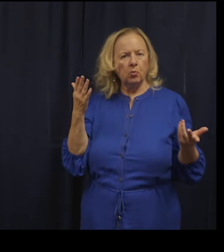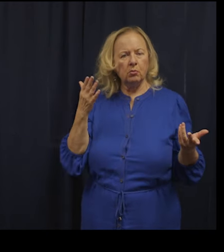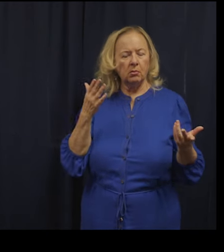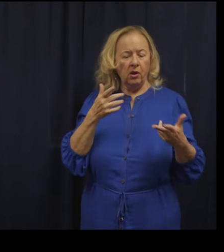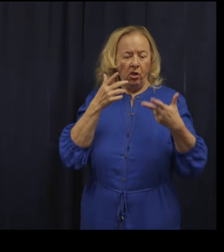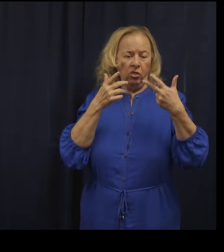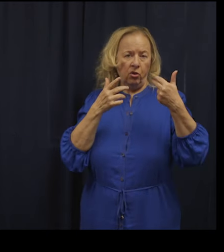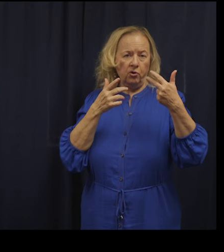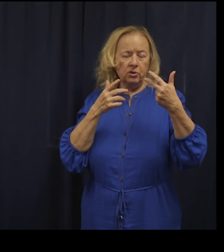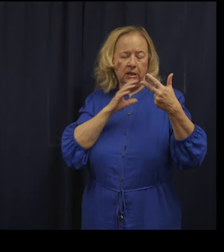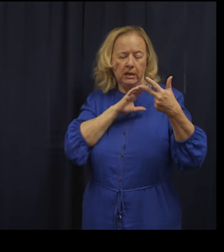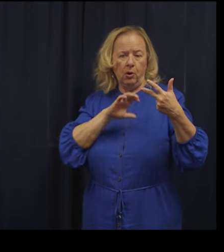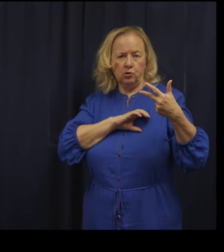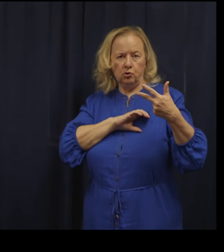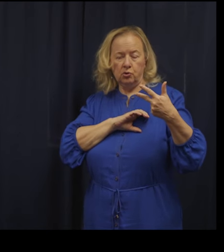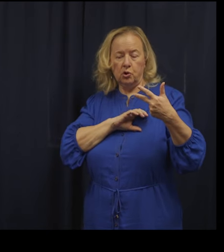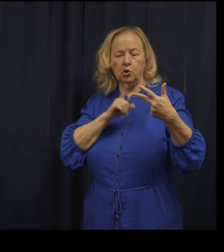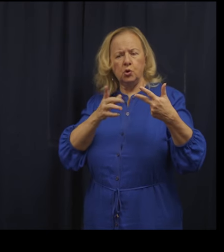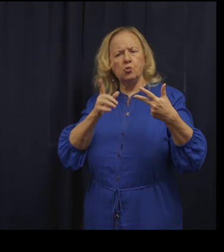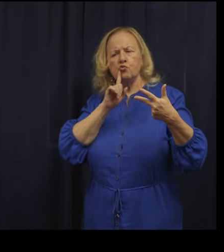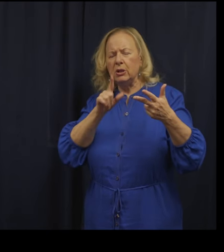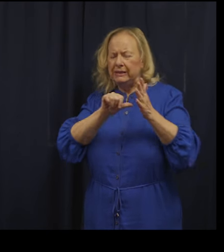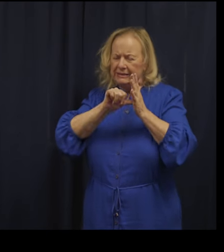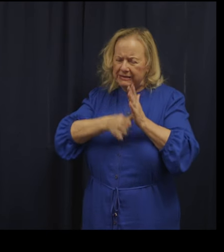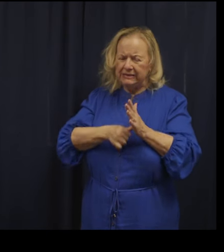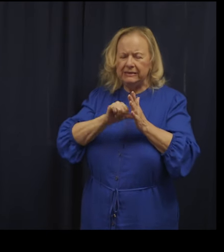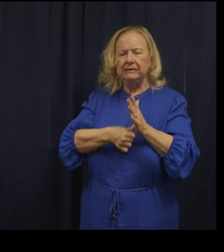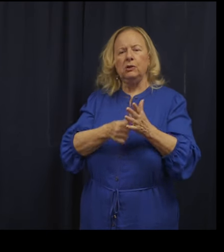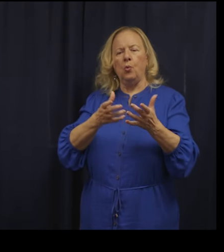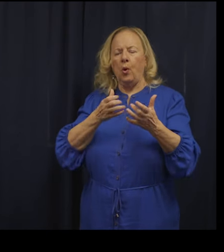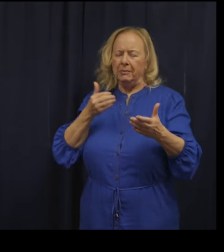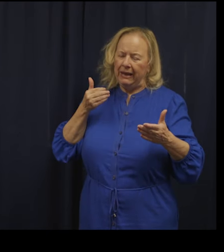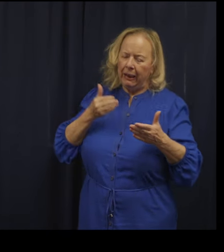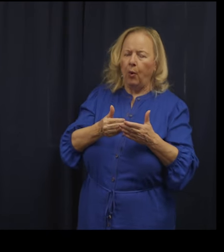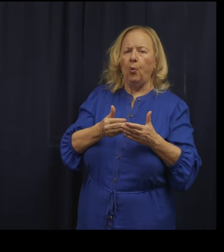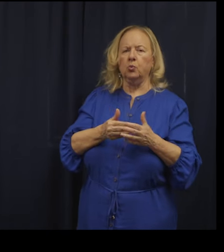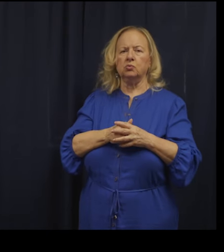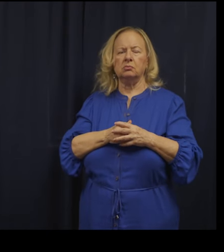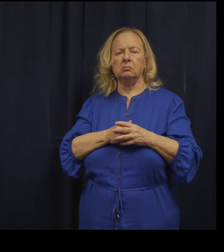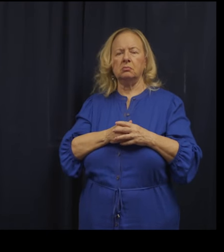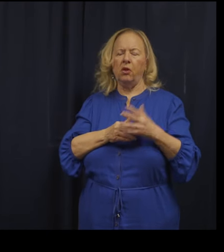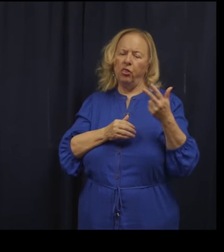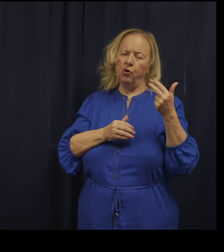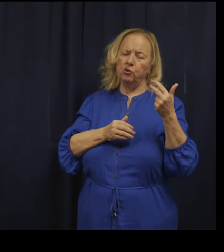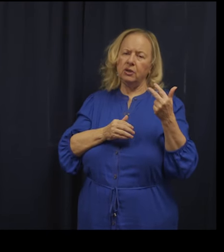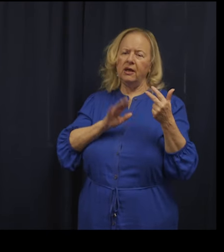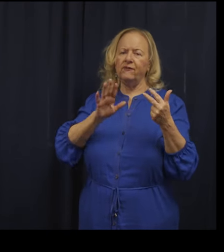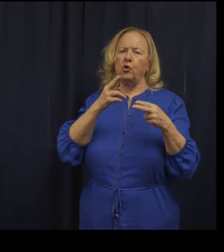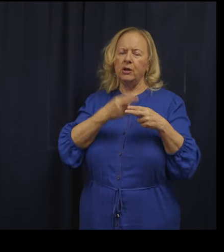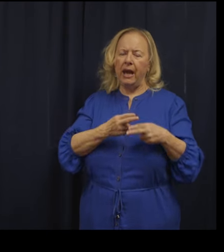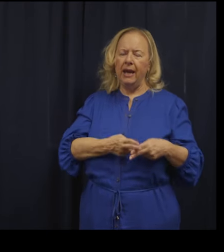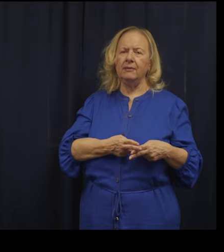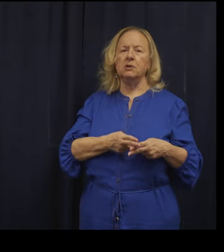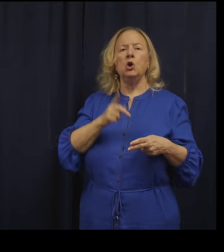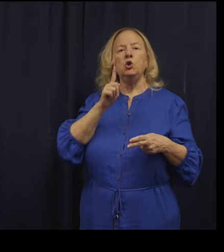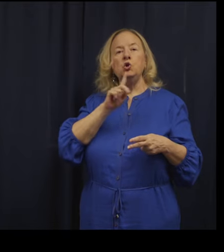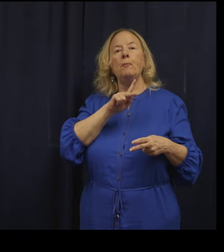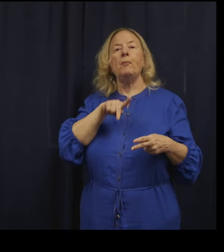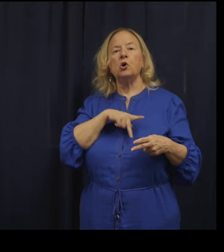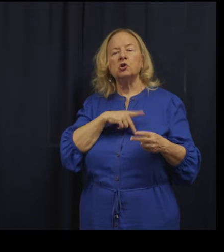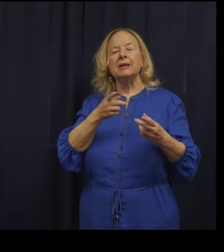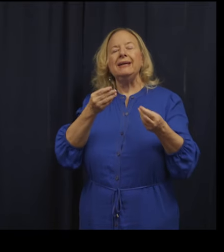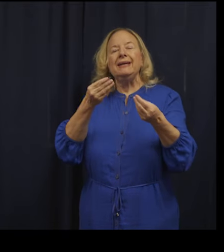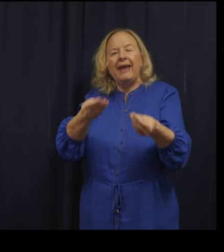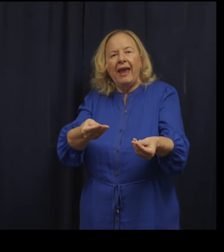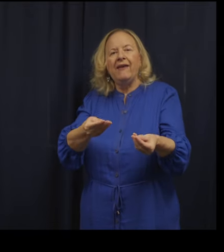Obviously, there's 13 characteristics that you really want us to draw close to. 13 of your names that you